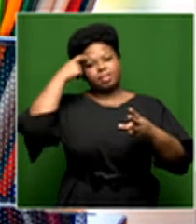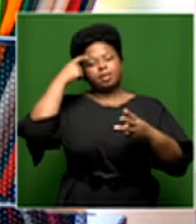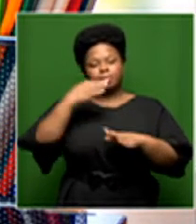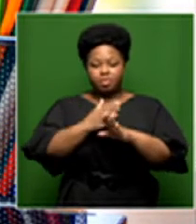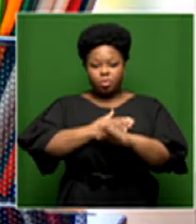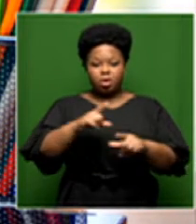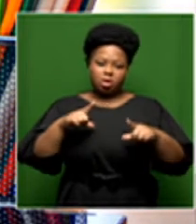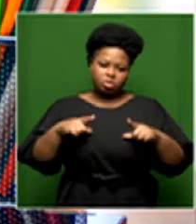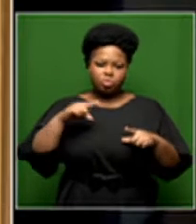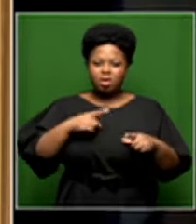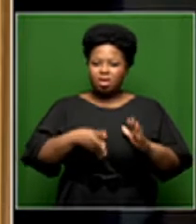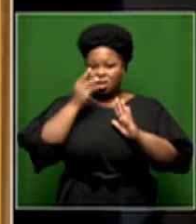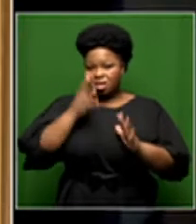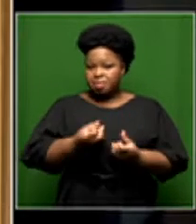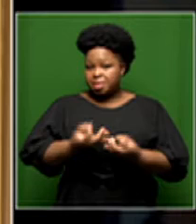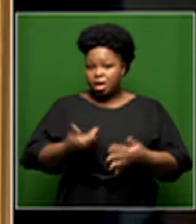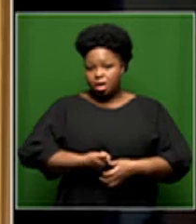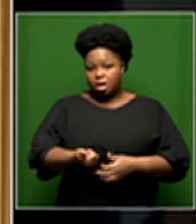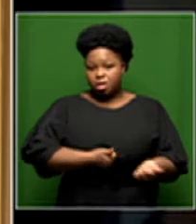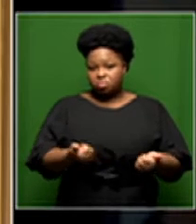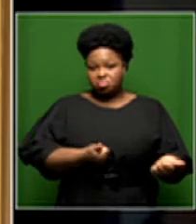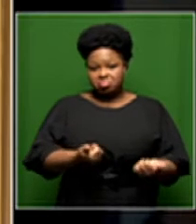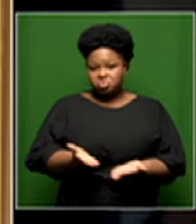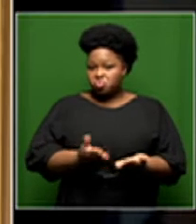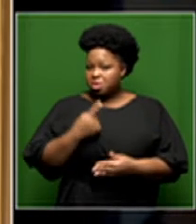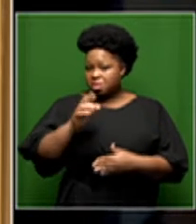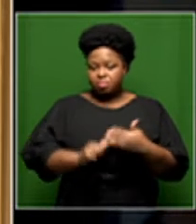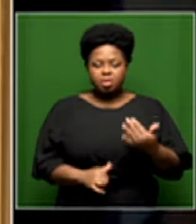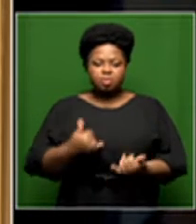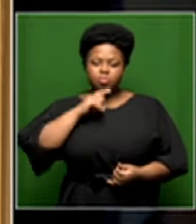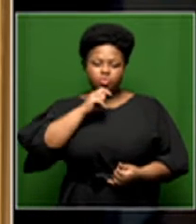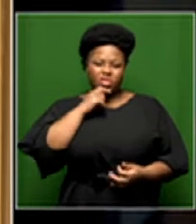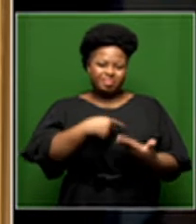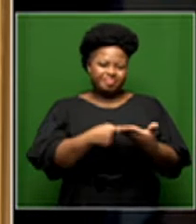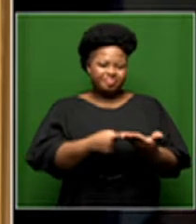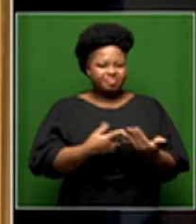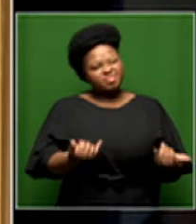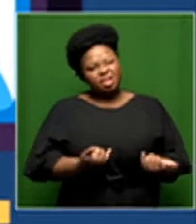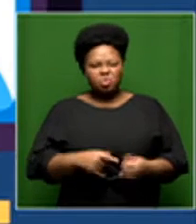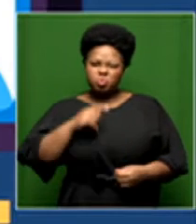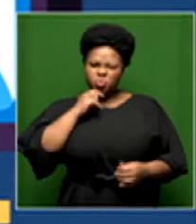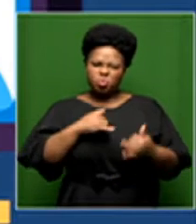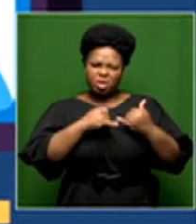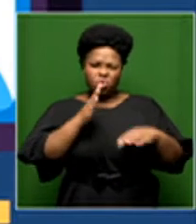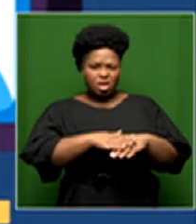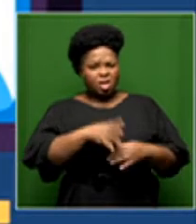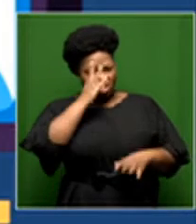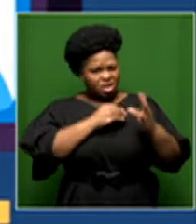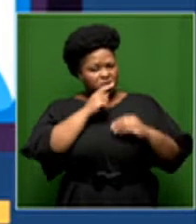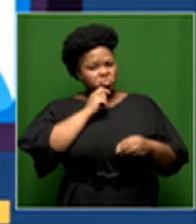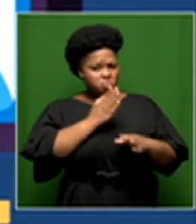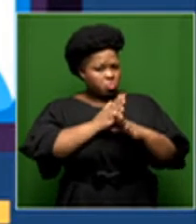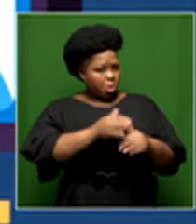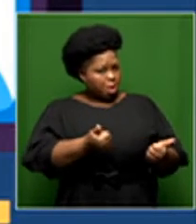considered, with most learners returning to school in the next month. Now, this morning we discuss how effective online learning really